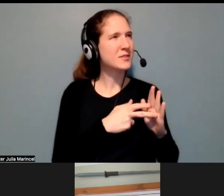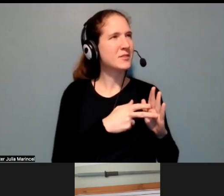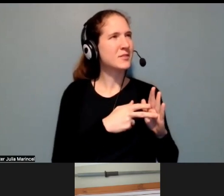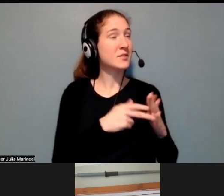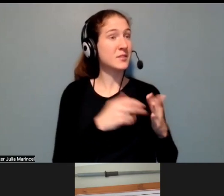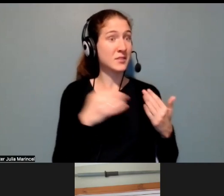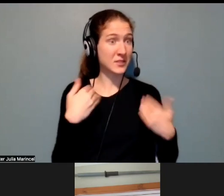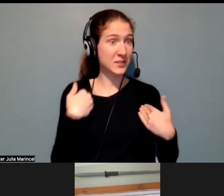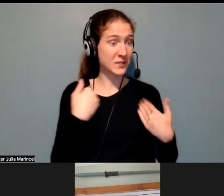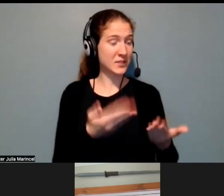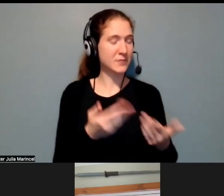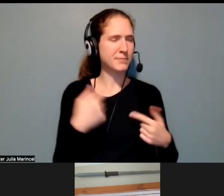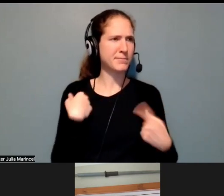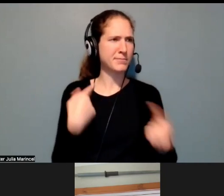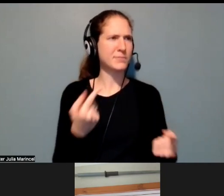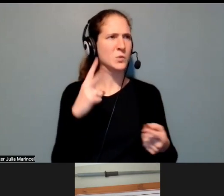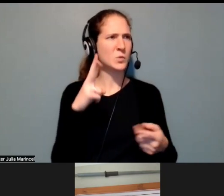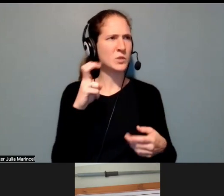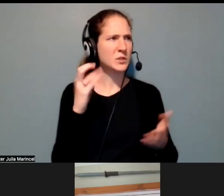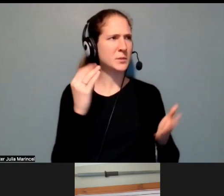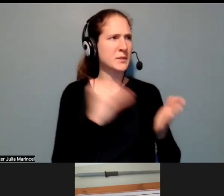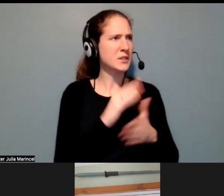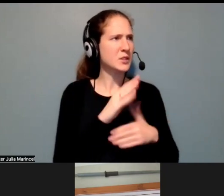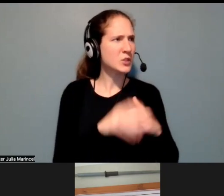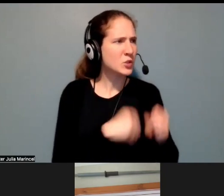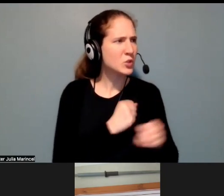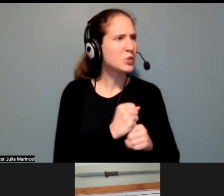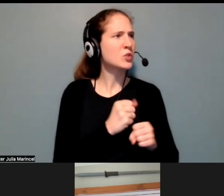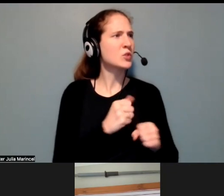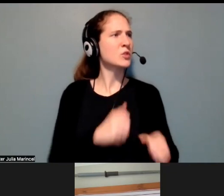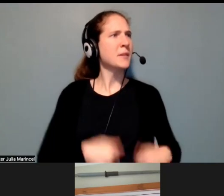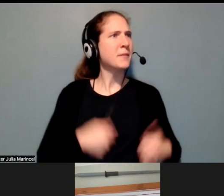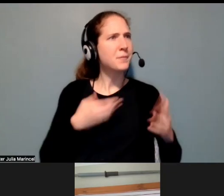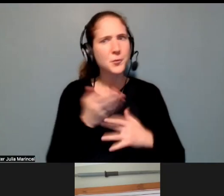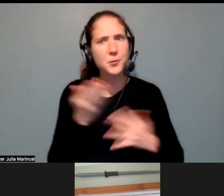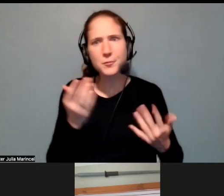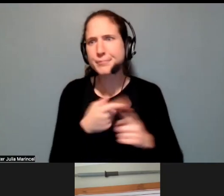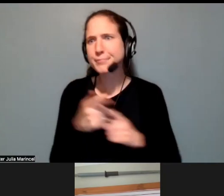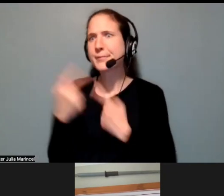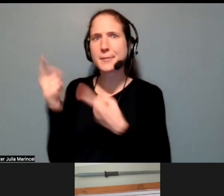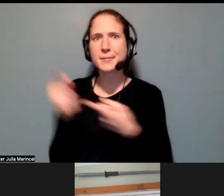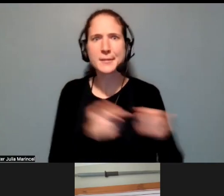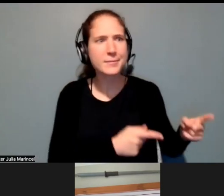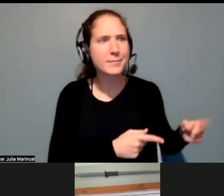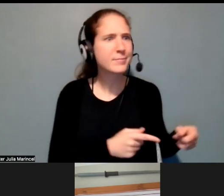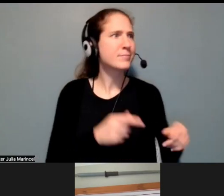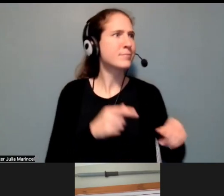200 million years. They survived the asteroid. They've survived ice ages. So